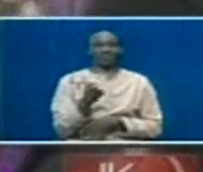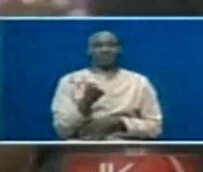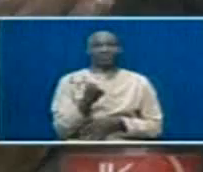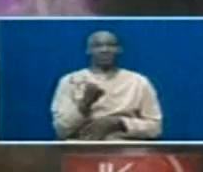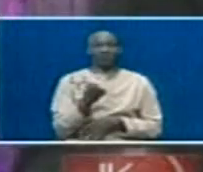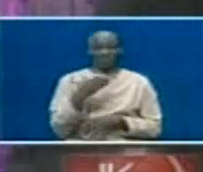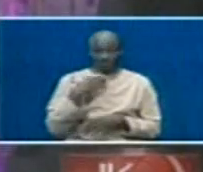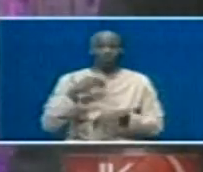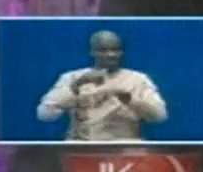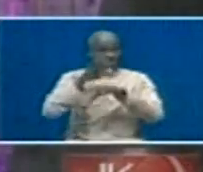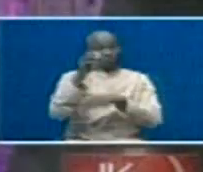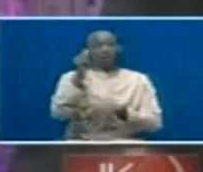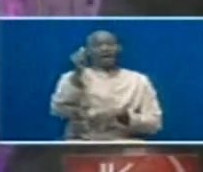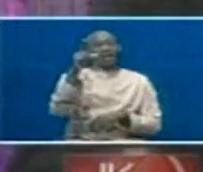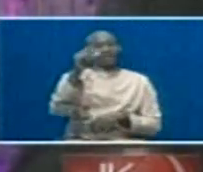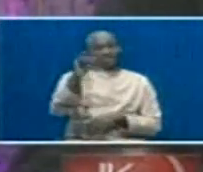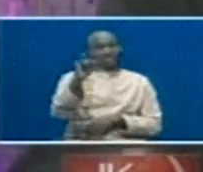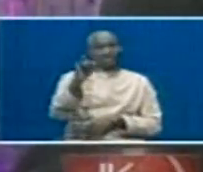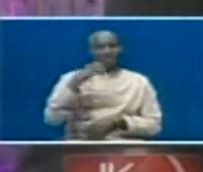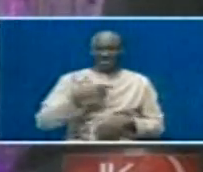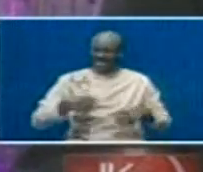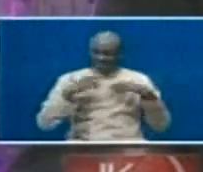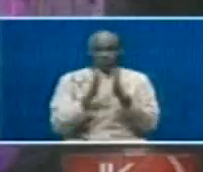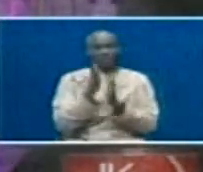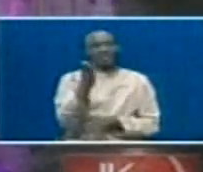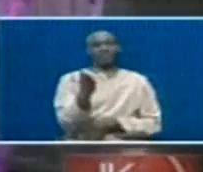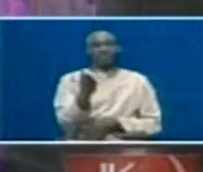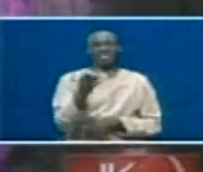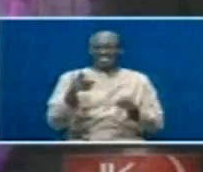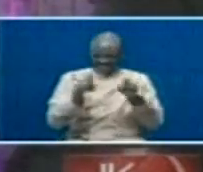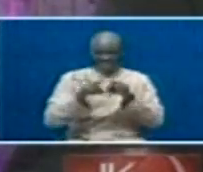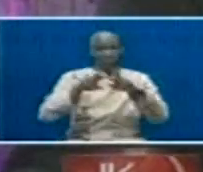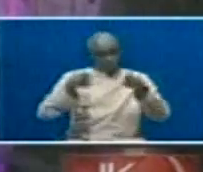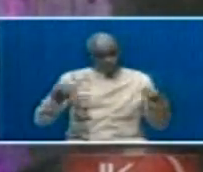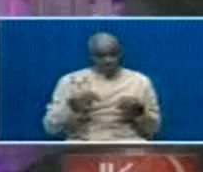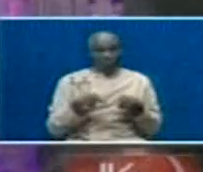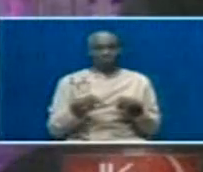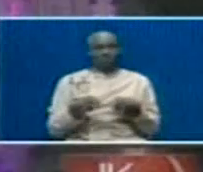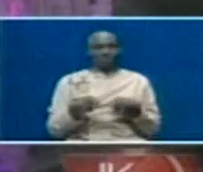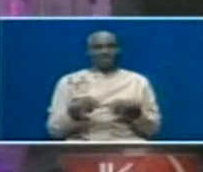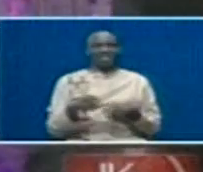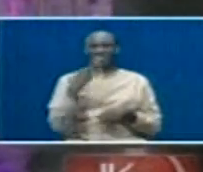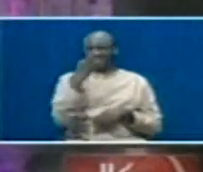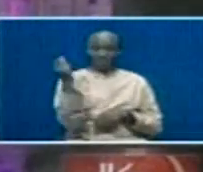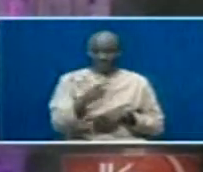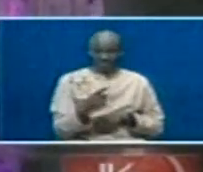To Ali. Now, I lived with Ali in the same room for